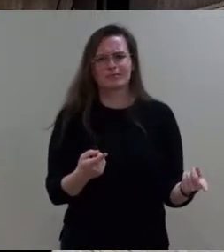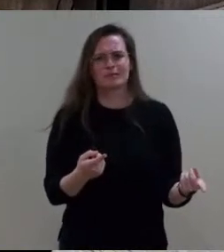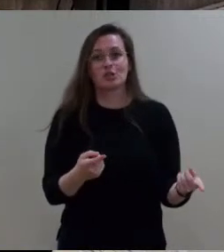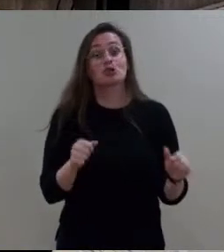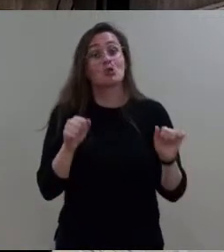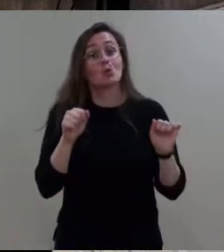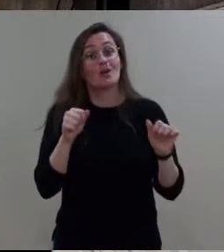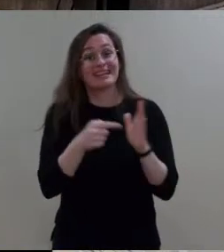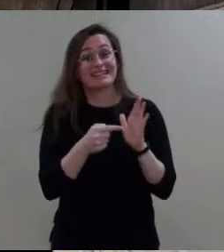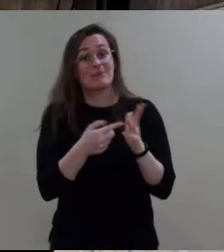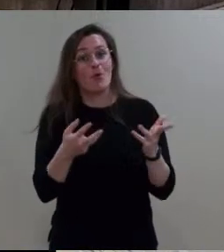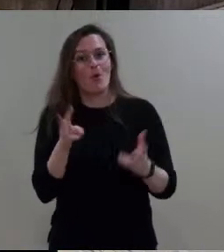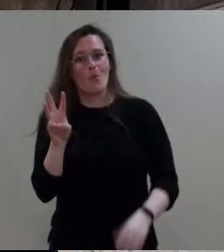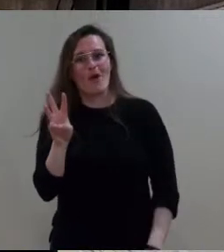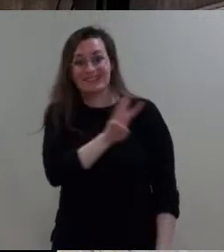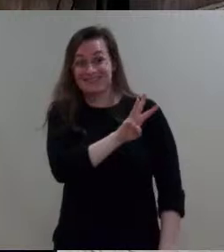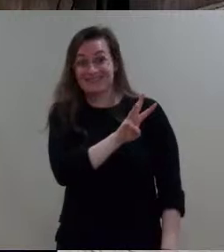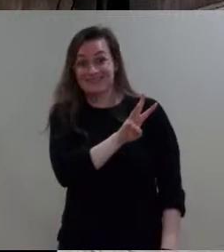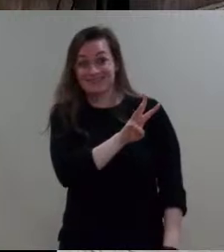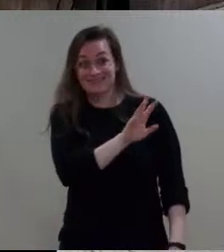what happens.